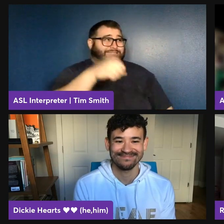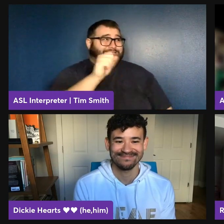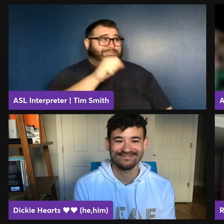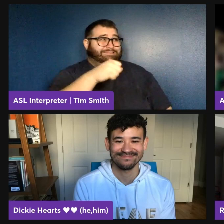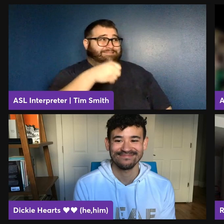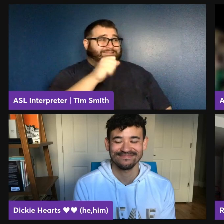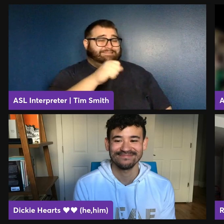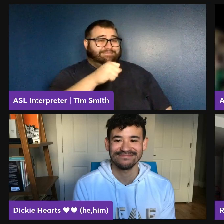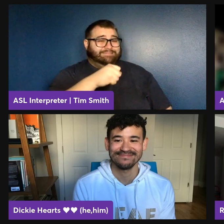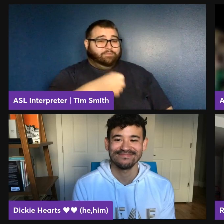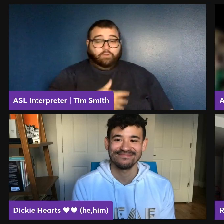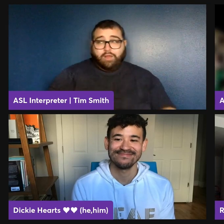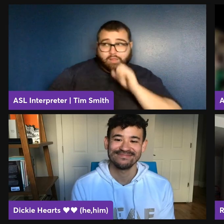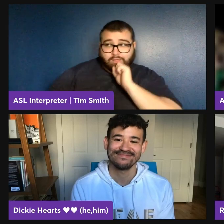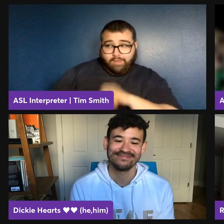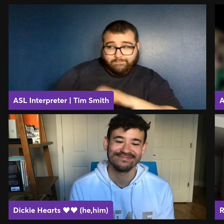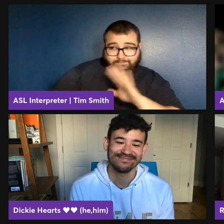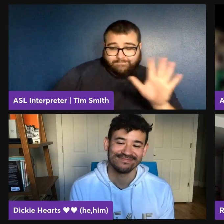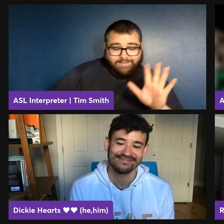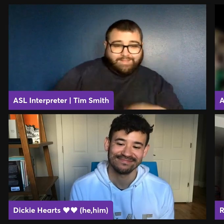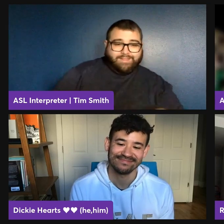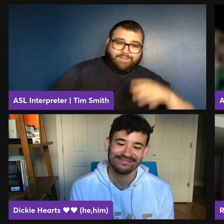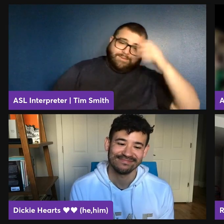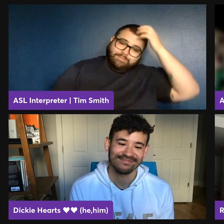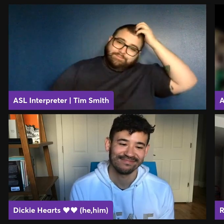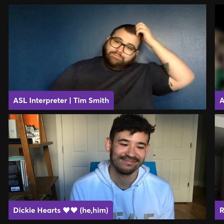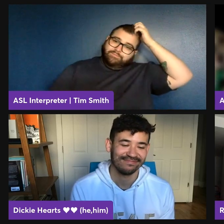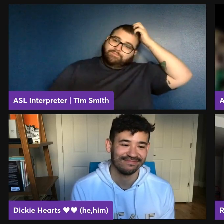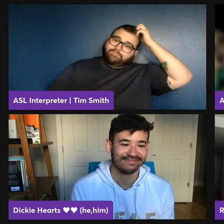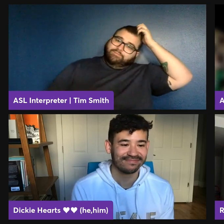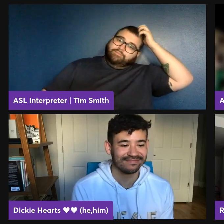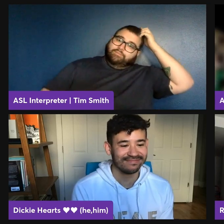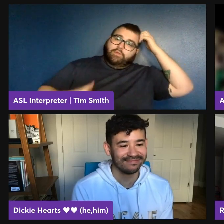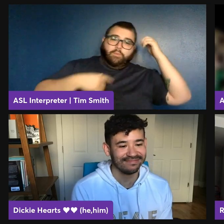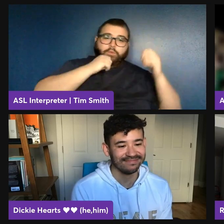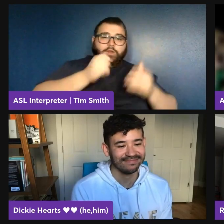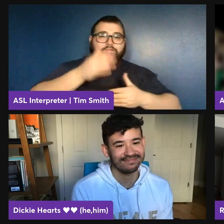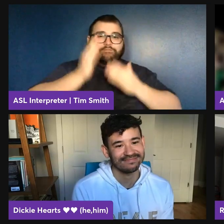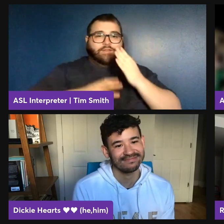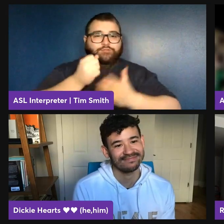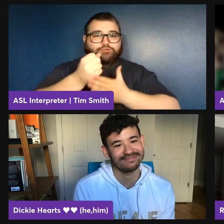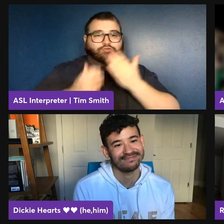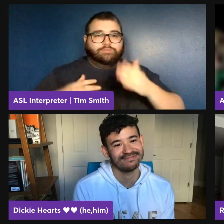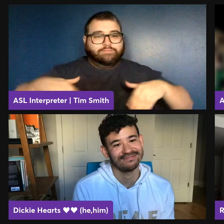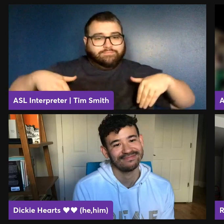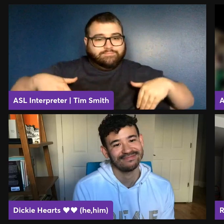Yes. Which I love. We don't have a finished script yet. Not quite.